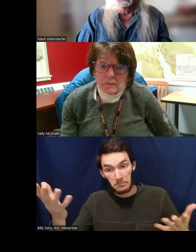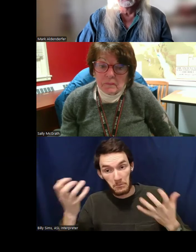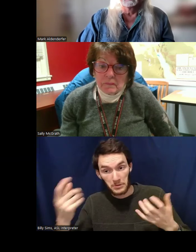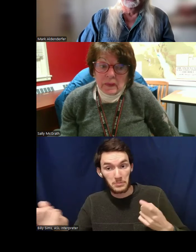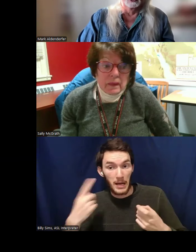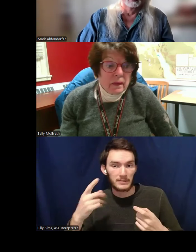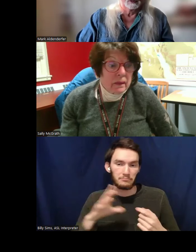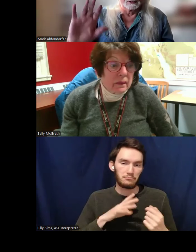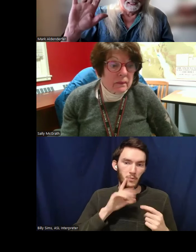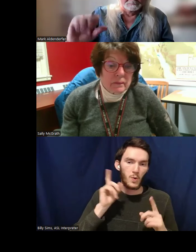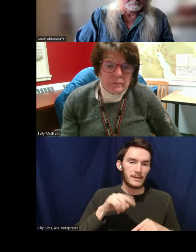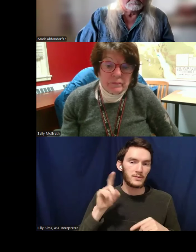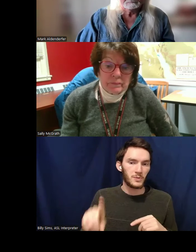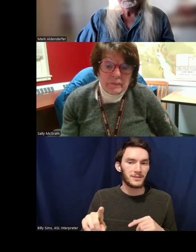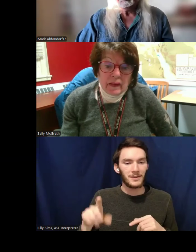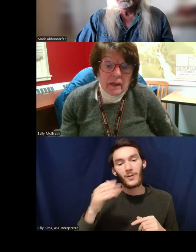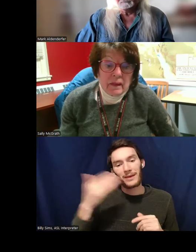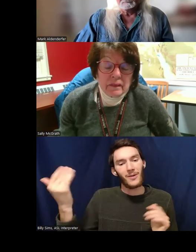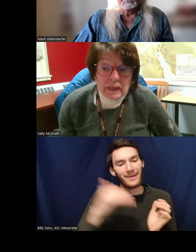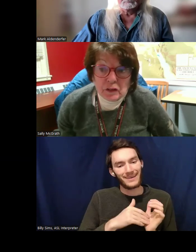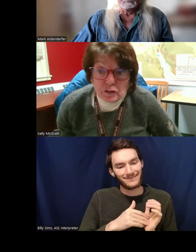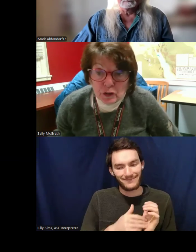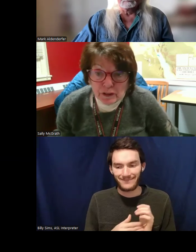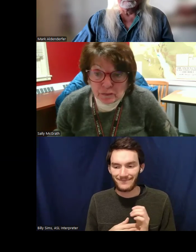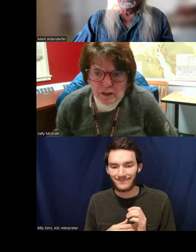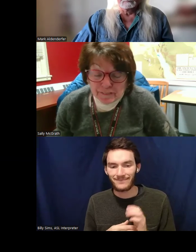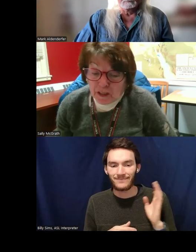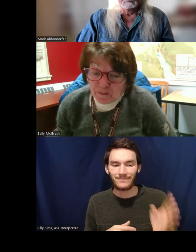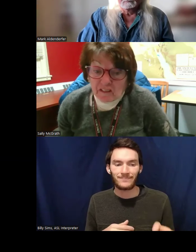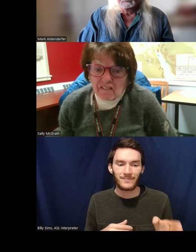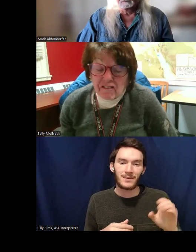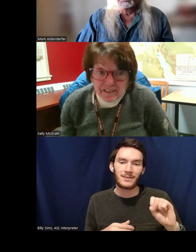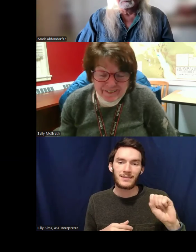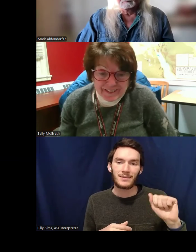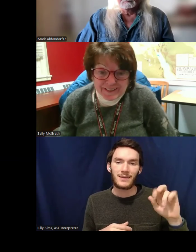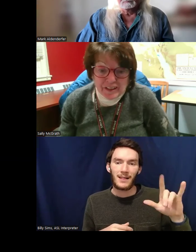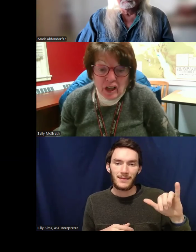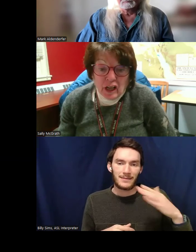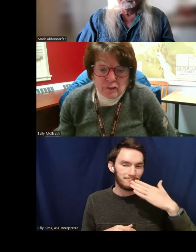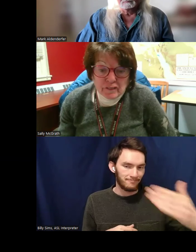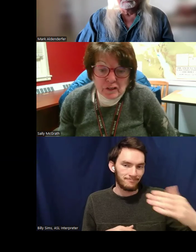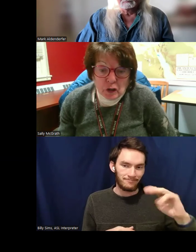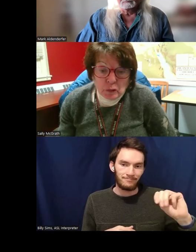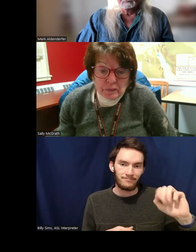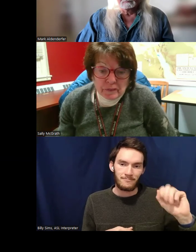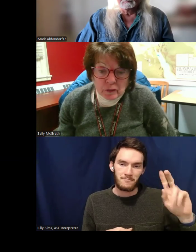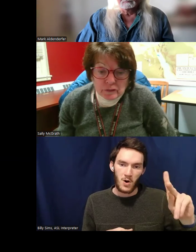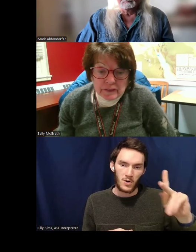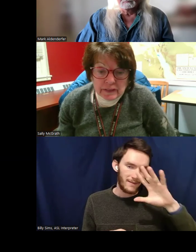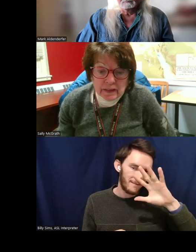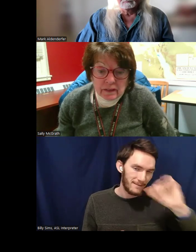possible. So thanks again. Thank you very much, Mark. That was fascinating. I'm just going to